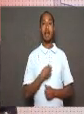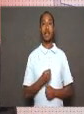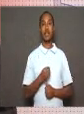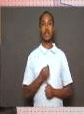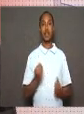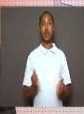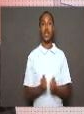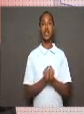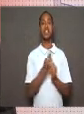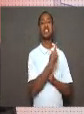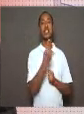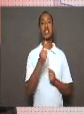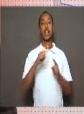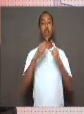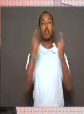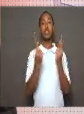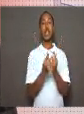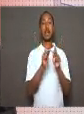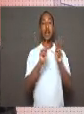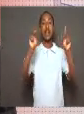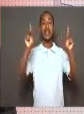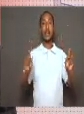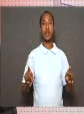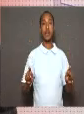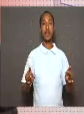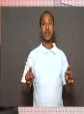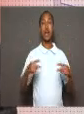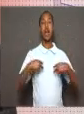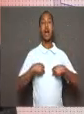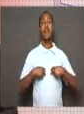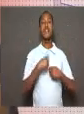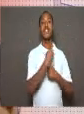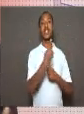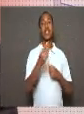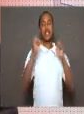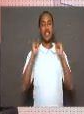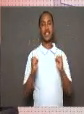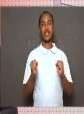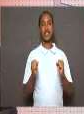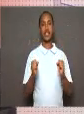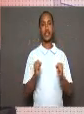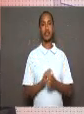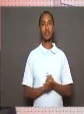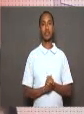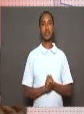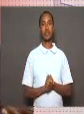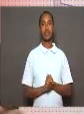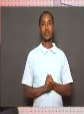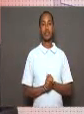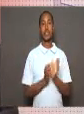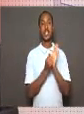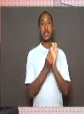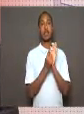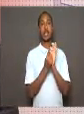Elements within certain groups of the periodic table have certain tendencies.